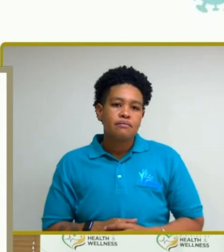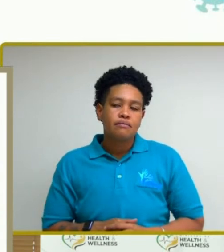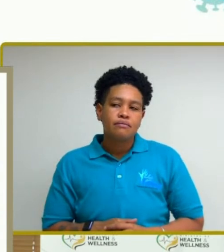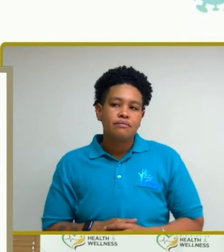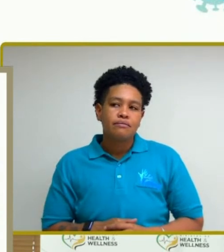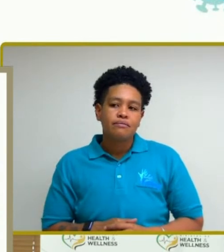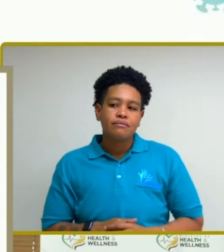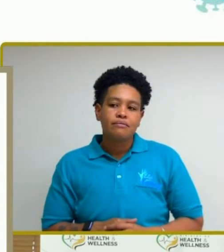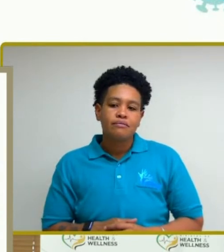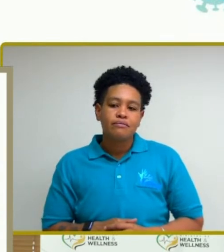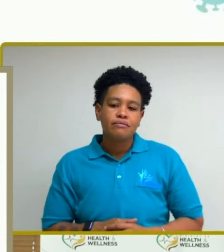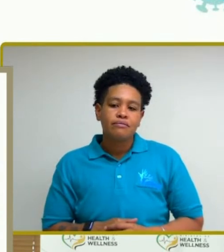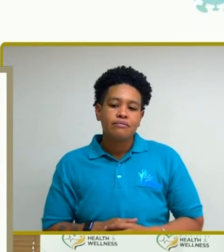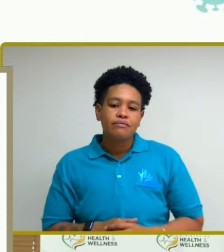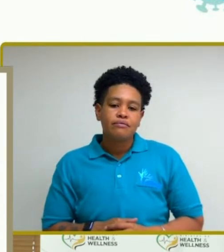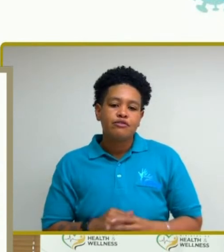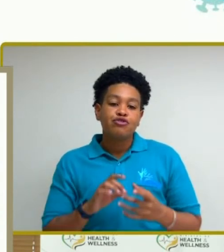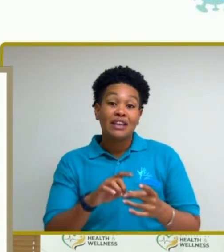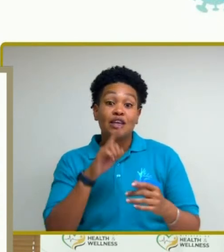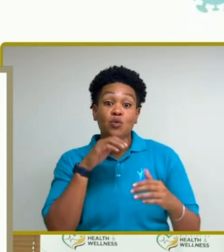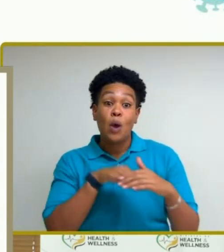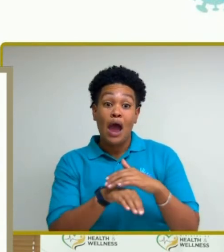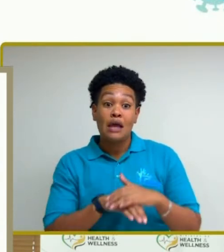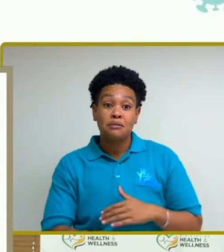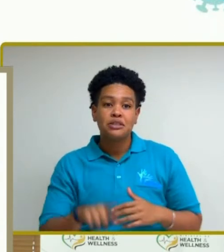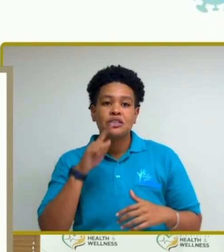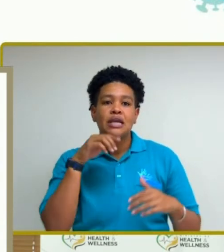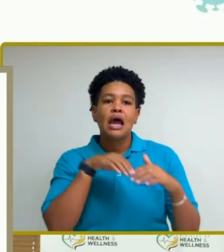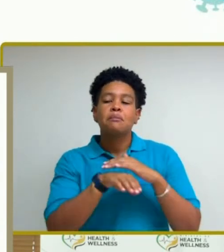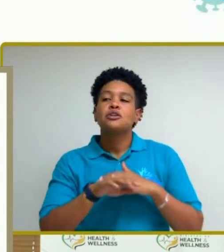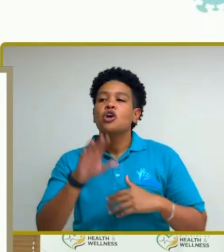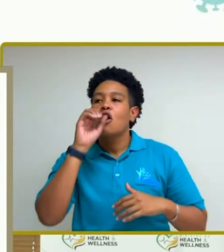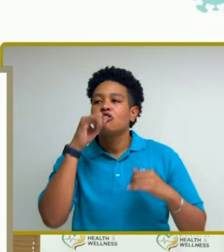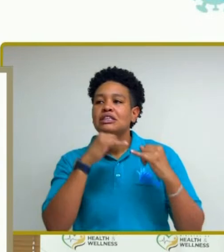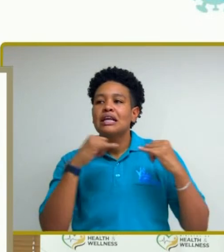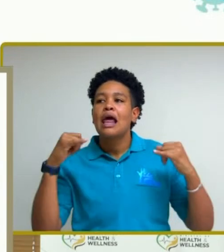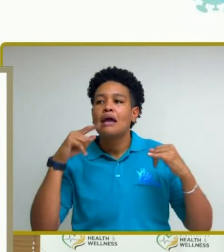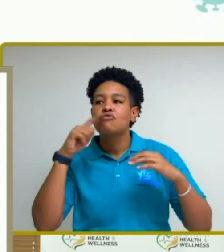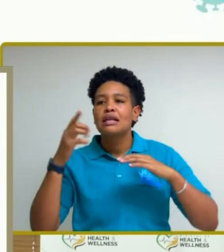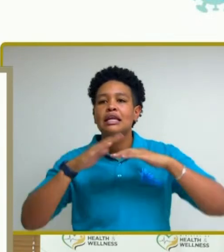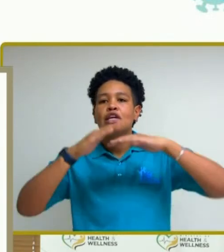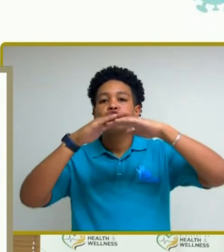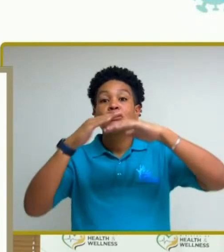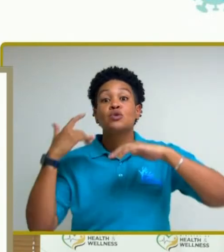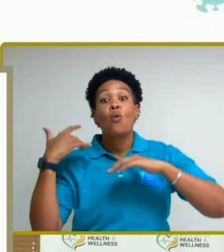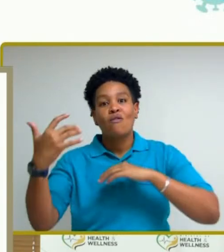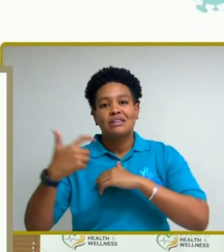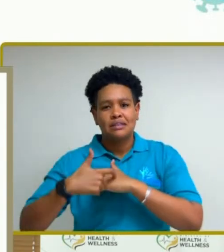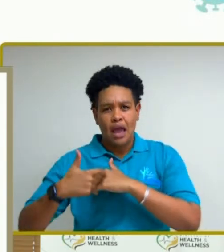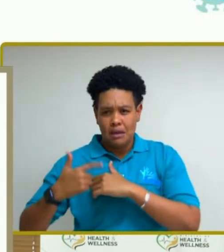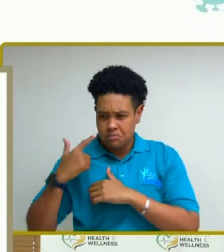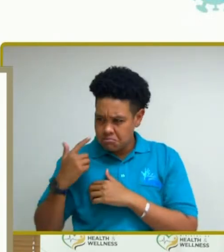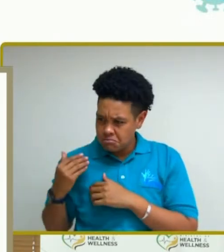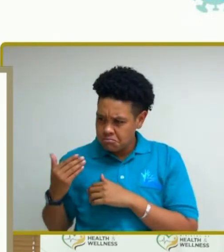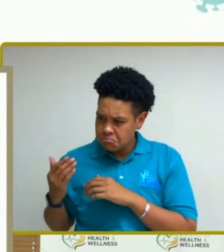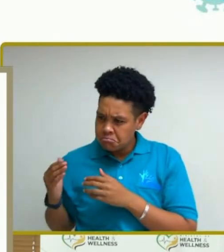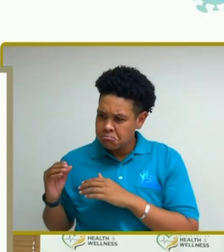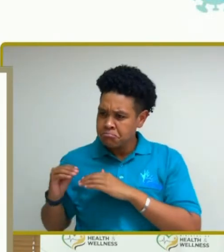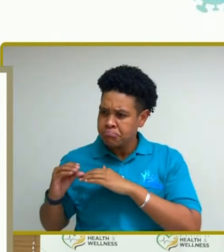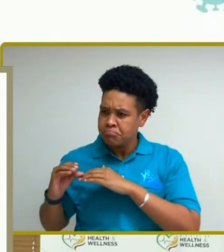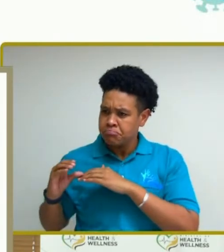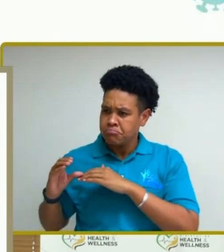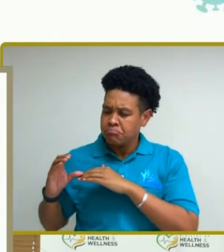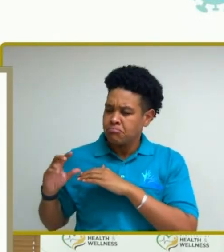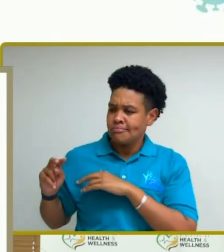admissions, we have seen that the admissions in the orange line have gradually increased over time, and now very,